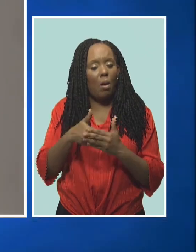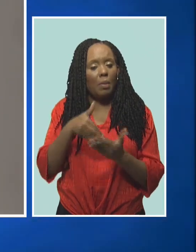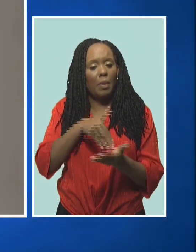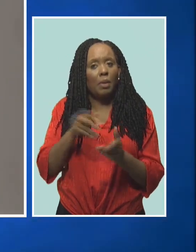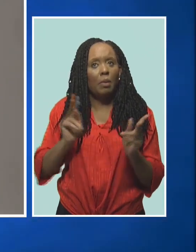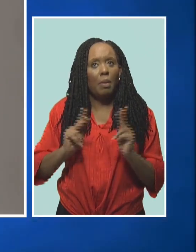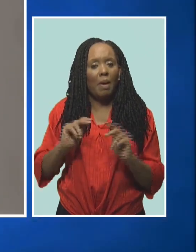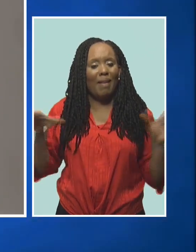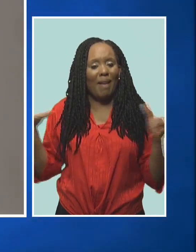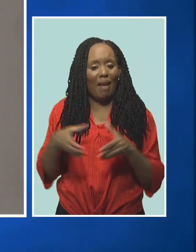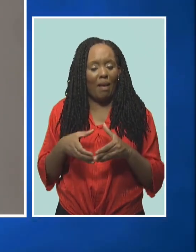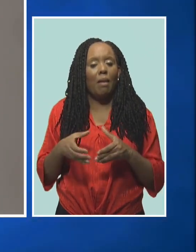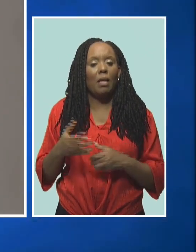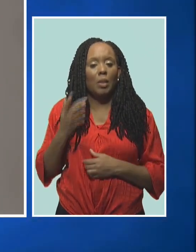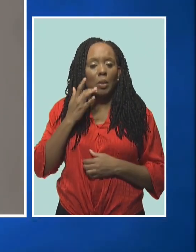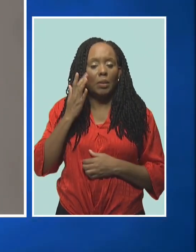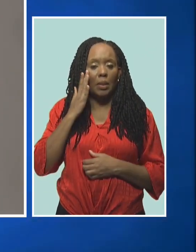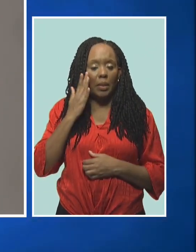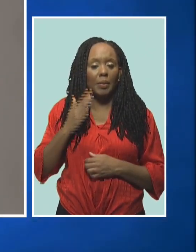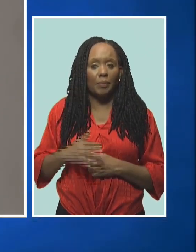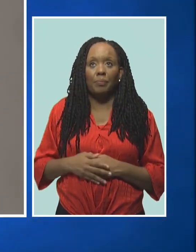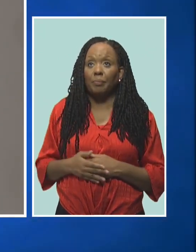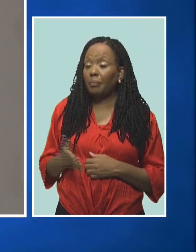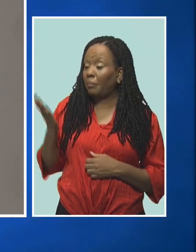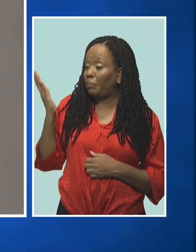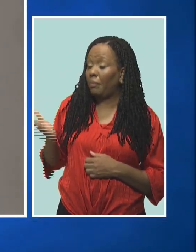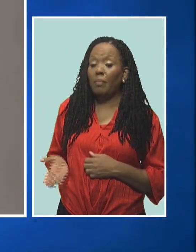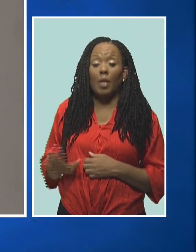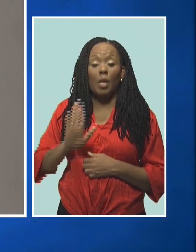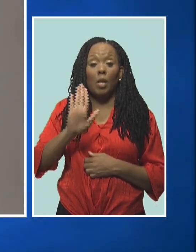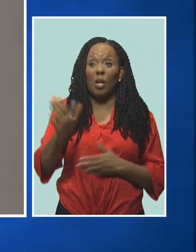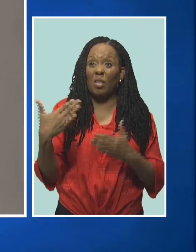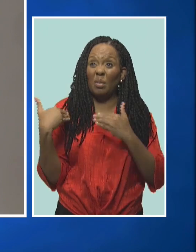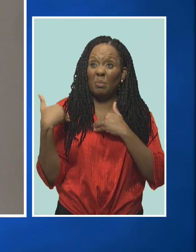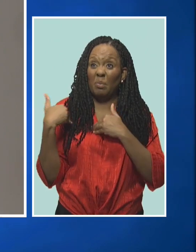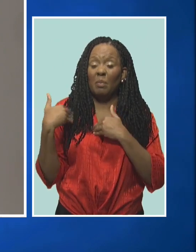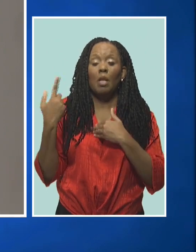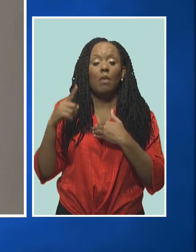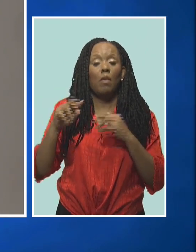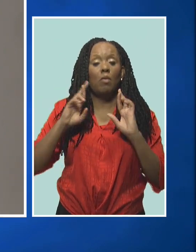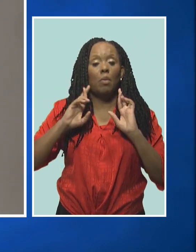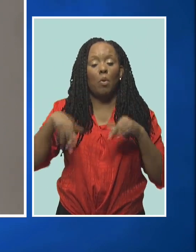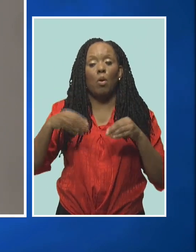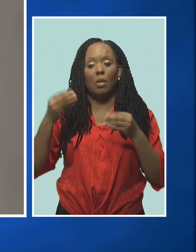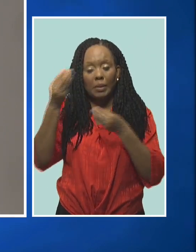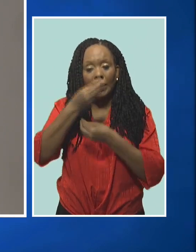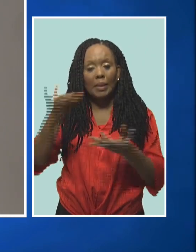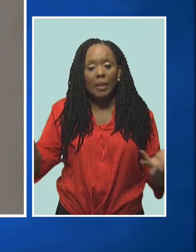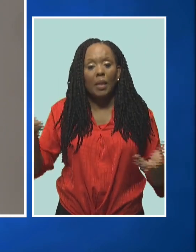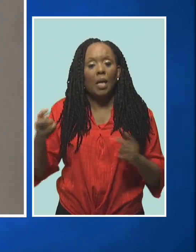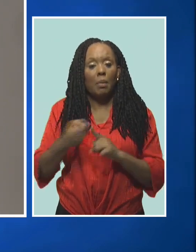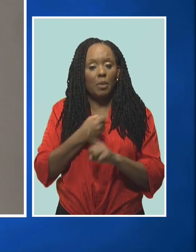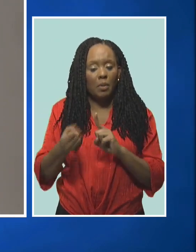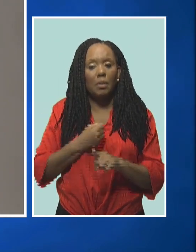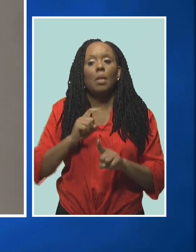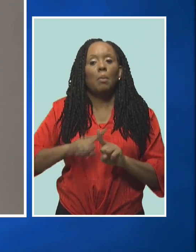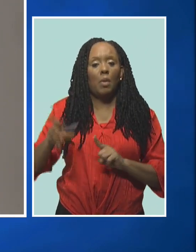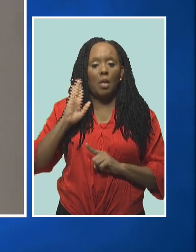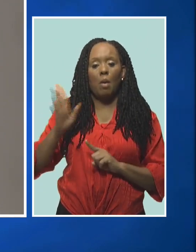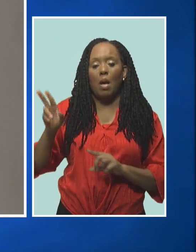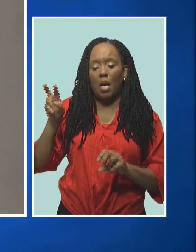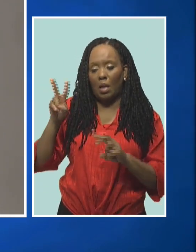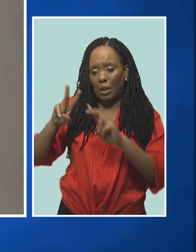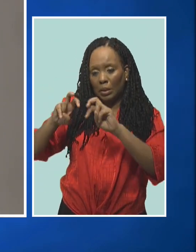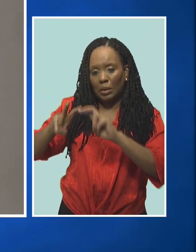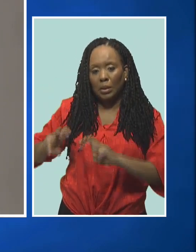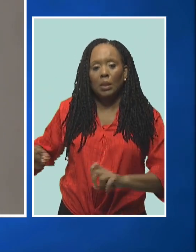You are mandated to report abuse, but the investigation into that abuse will be conducted